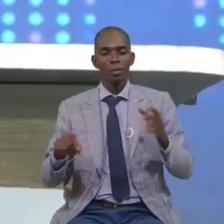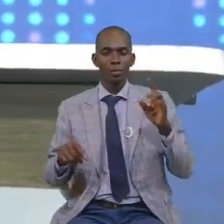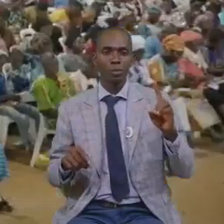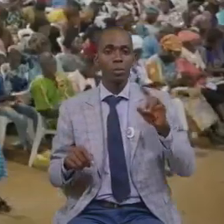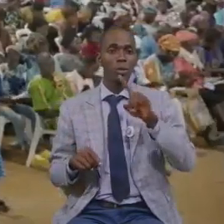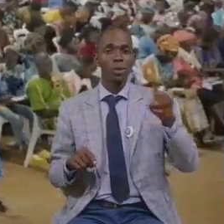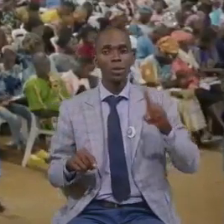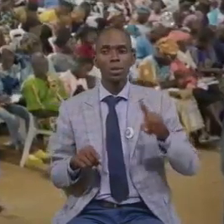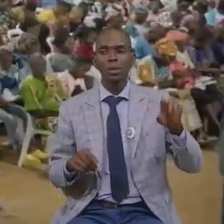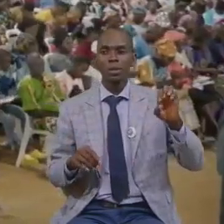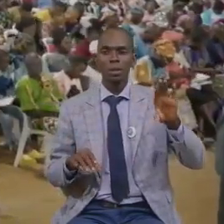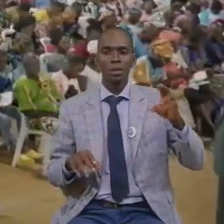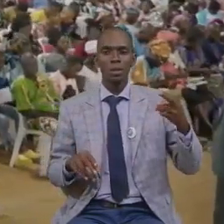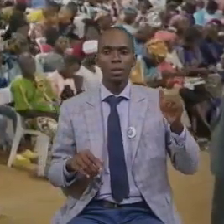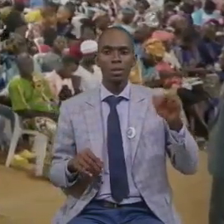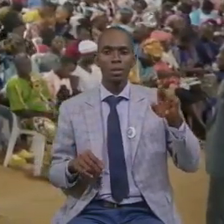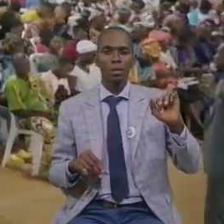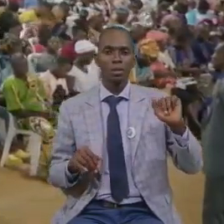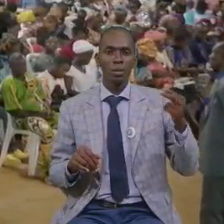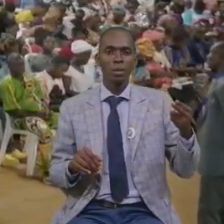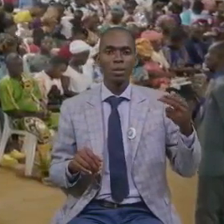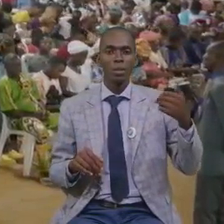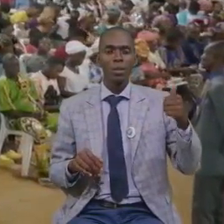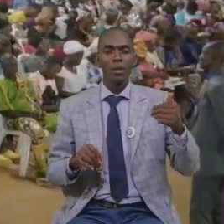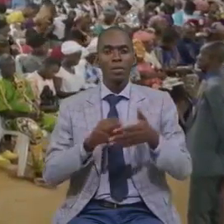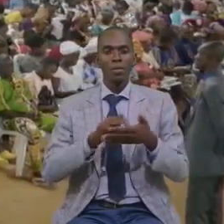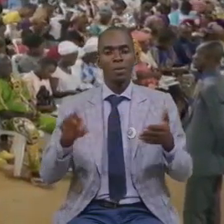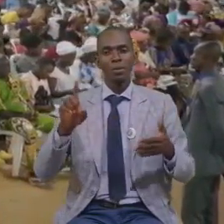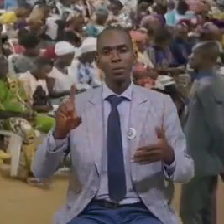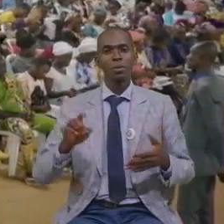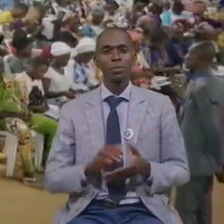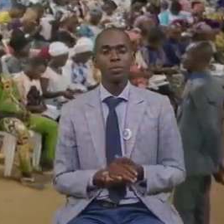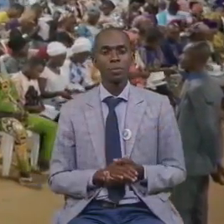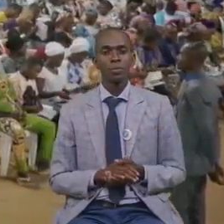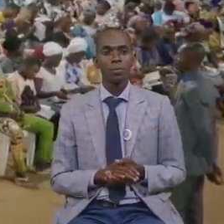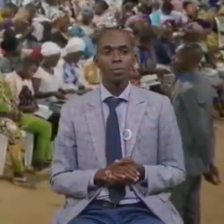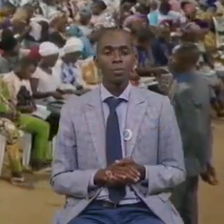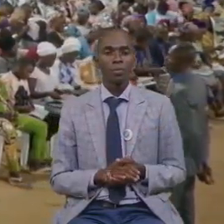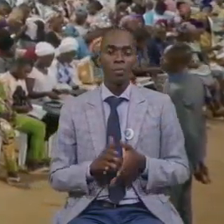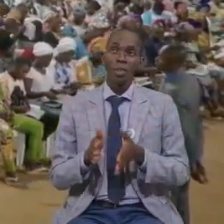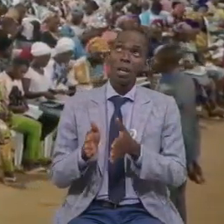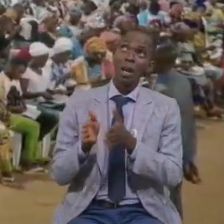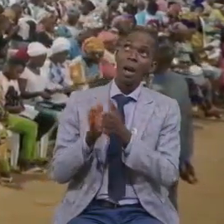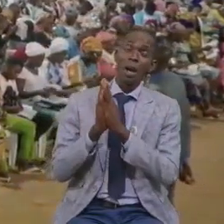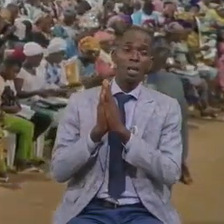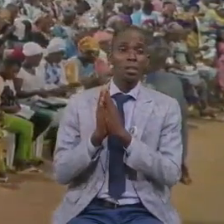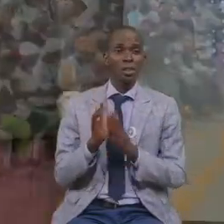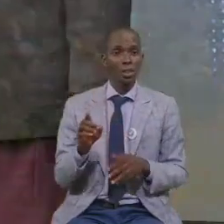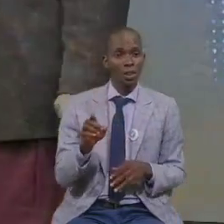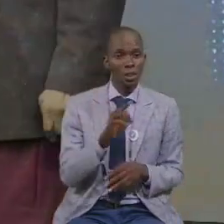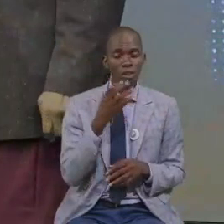chapter 10. We're looking at verse 1. It says, ask ye of the